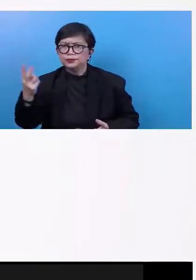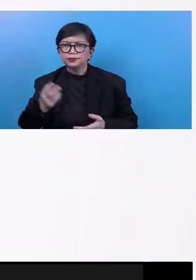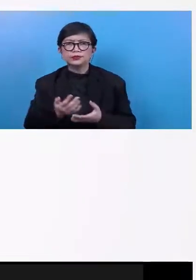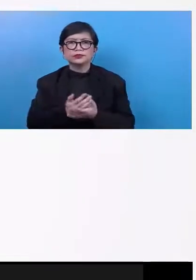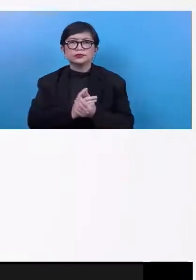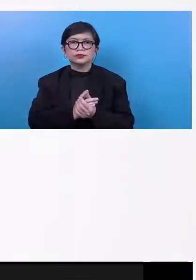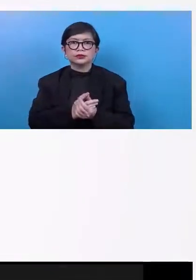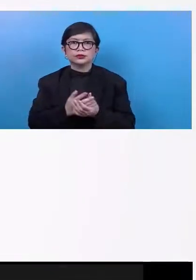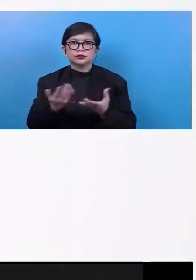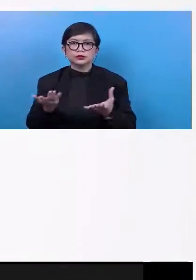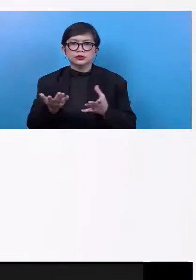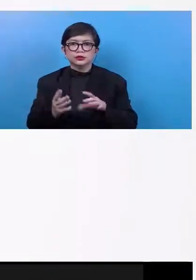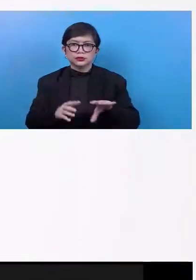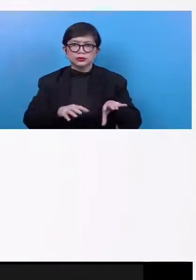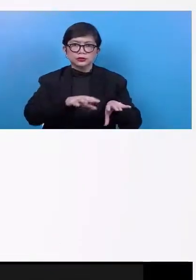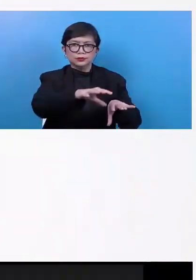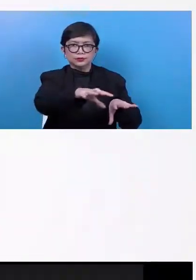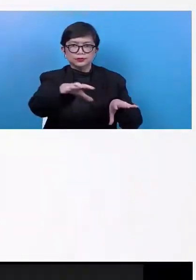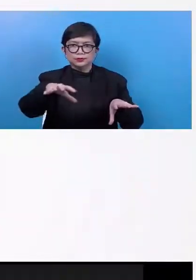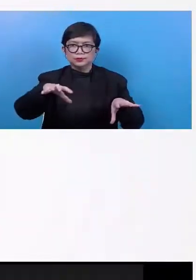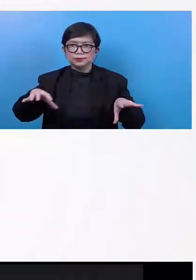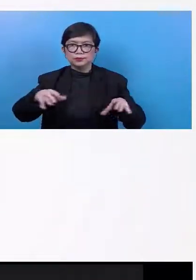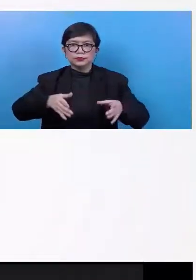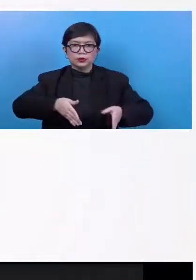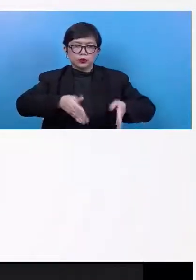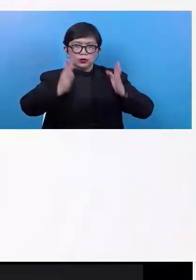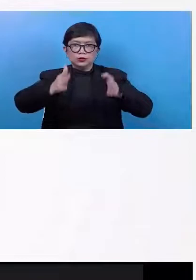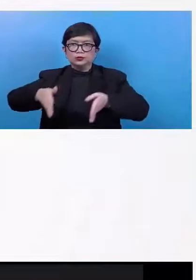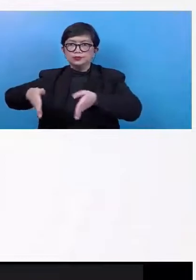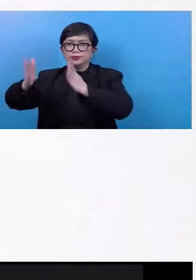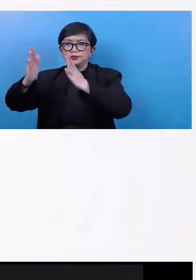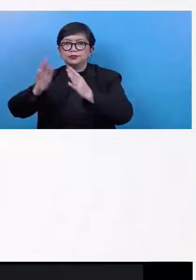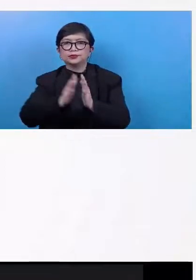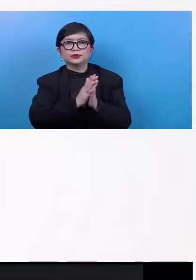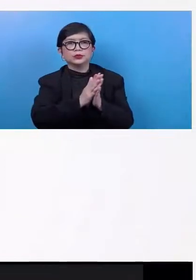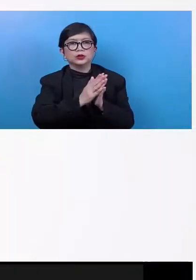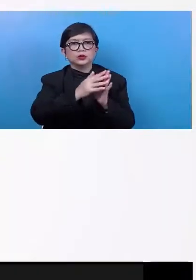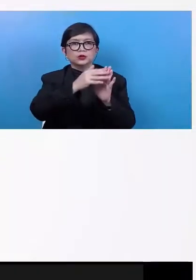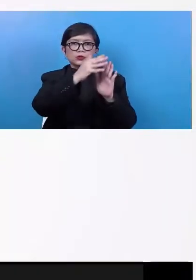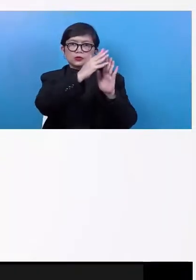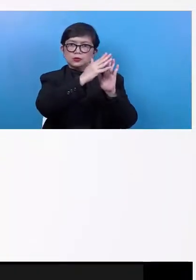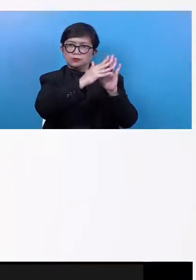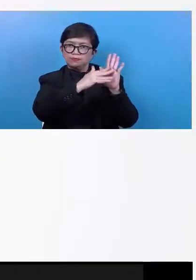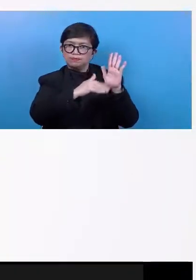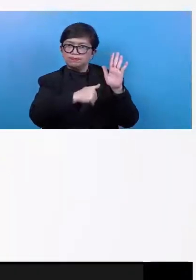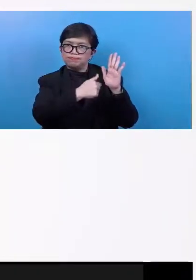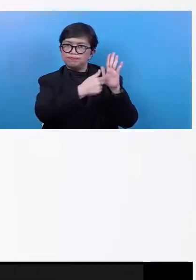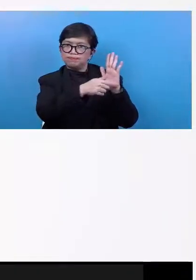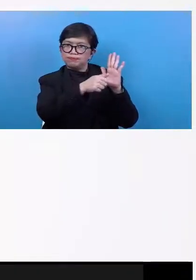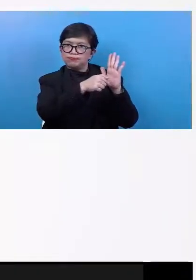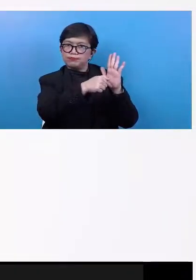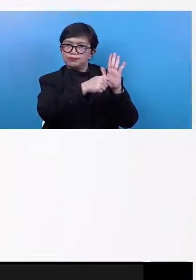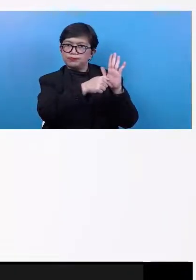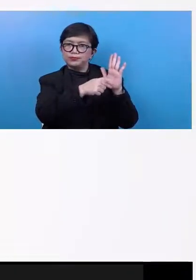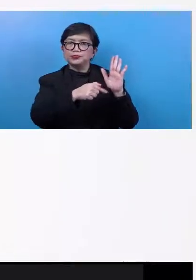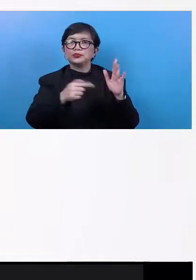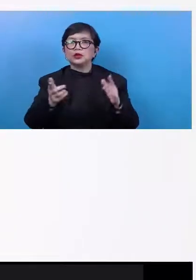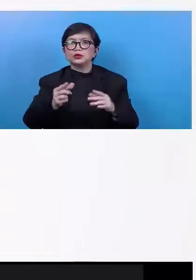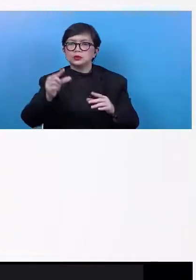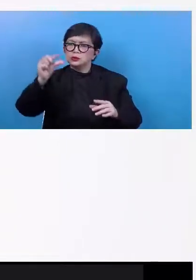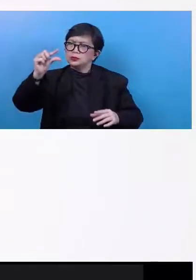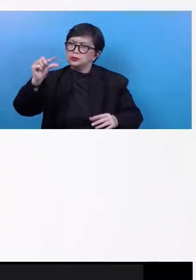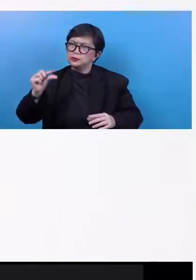our development programming, disaster risk reduction programming, the recovery programming